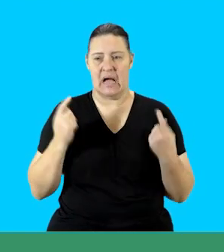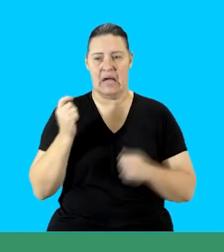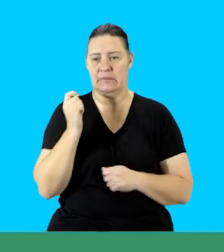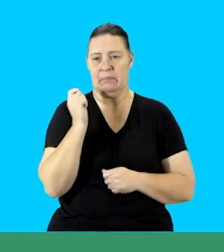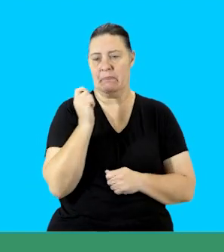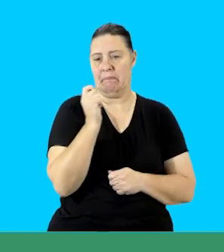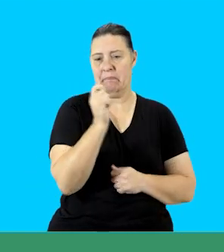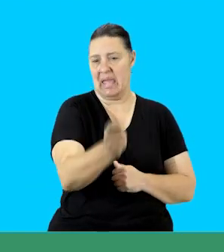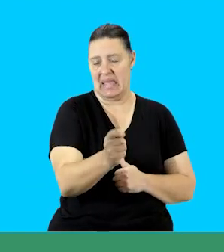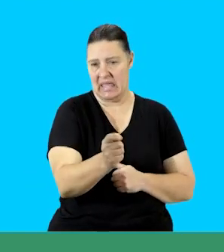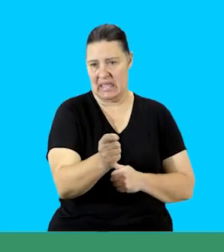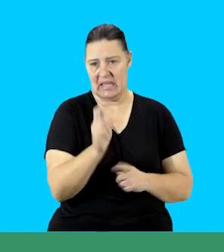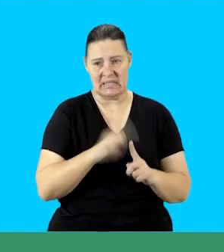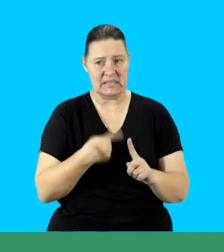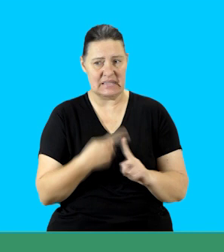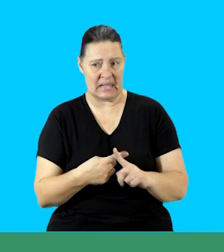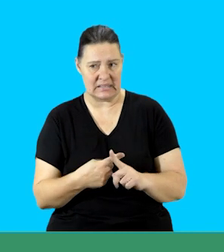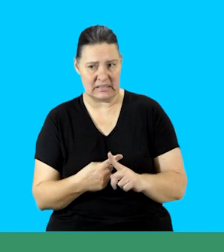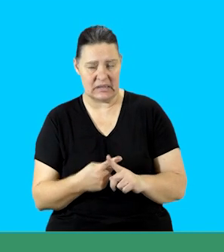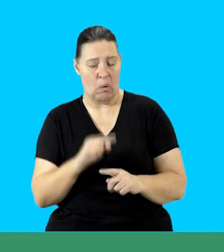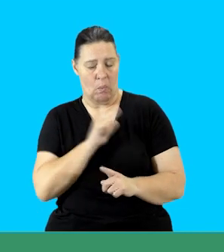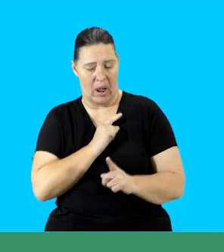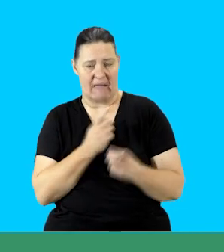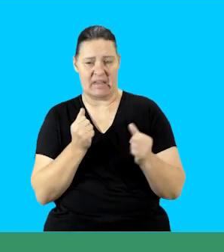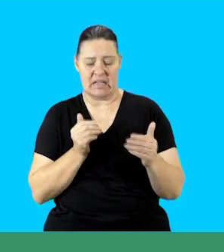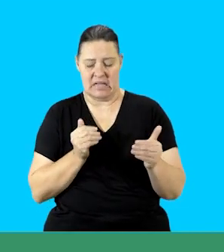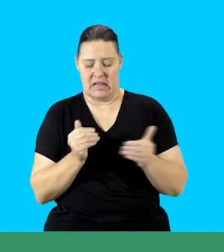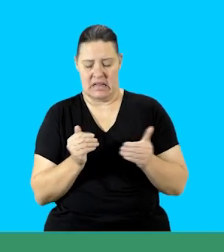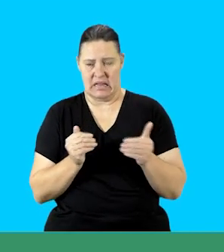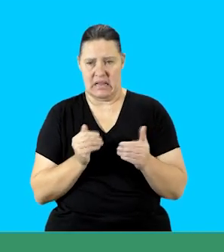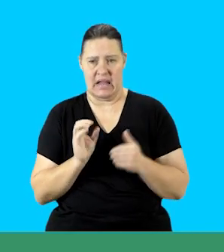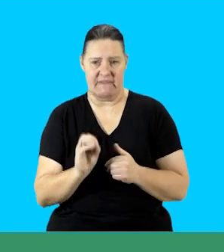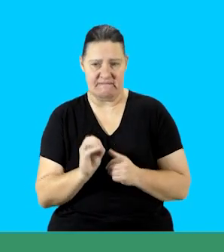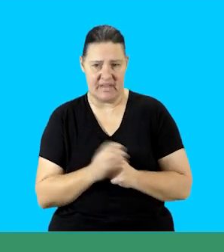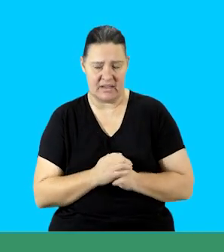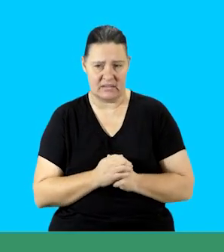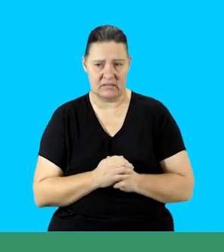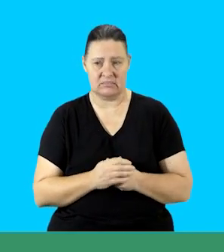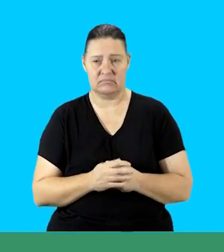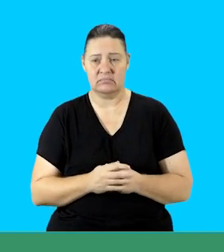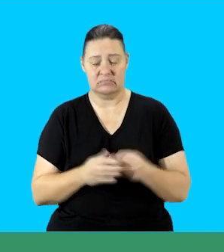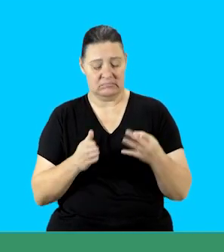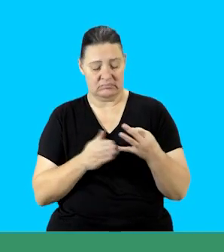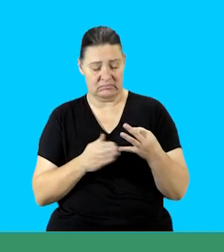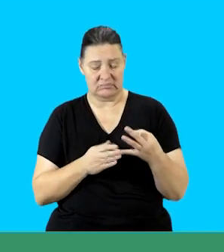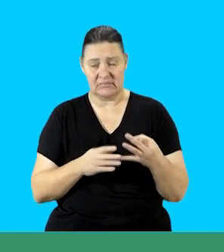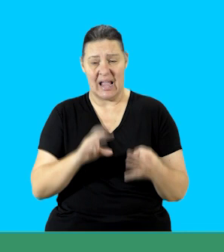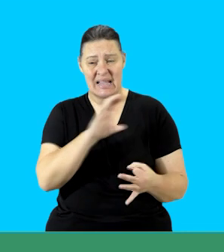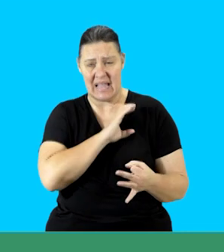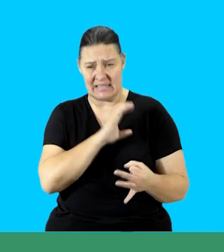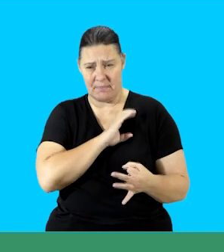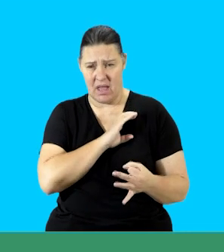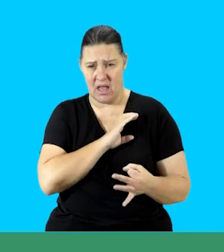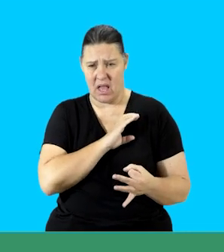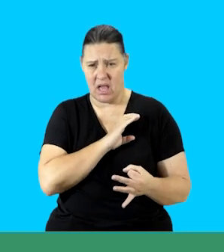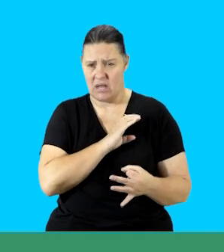financial constraints. Customers have decided to buy affordable solar products from another